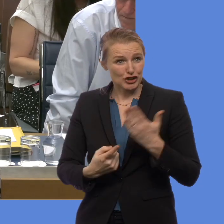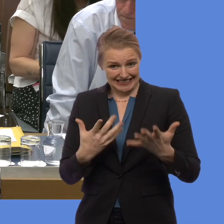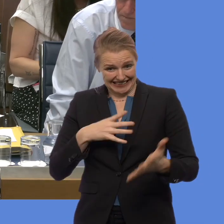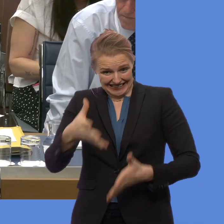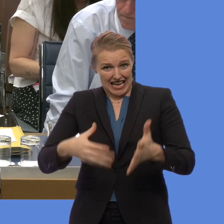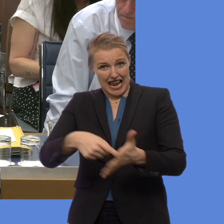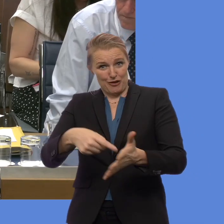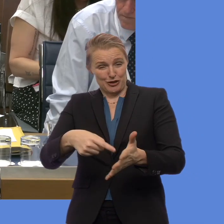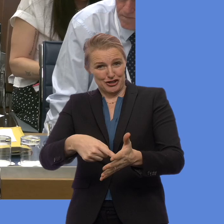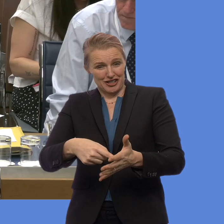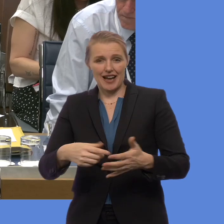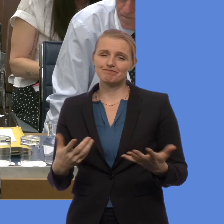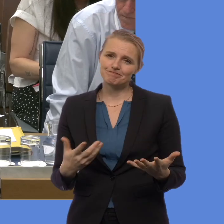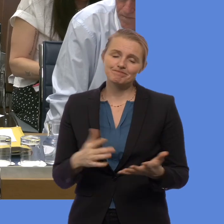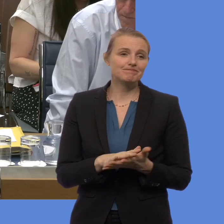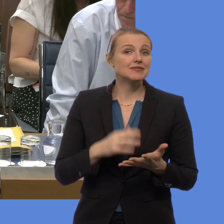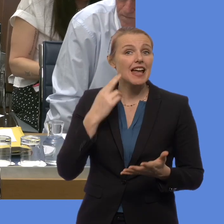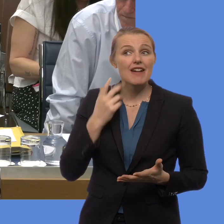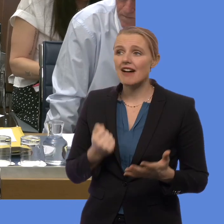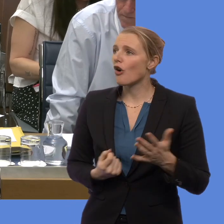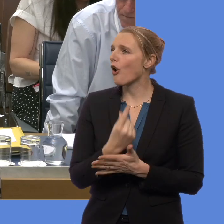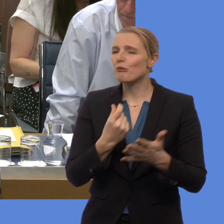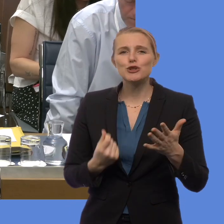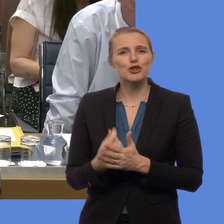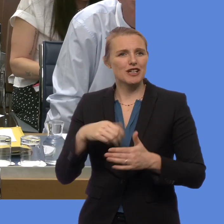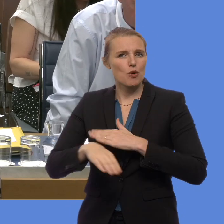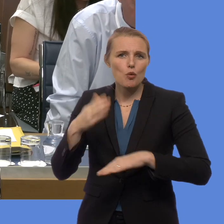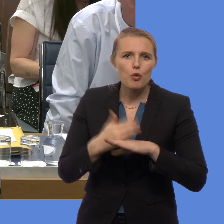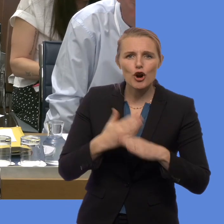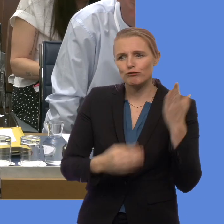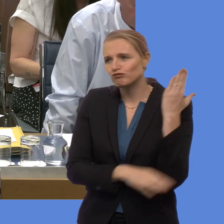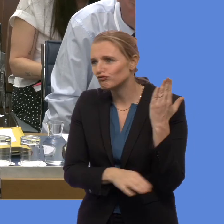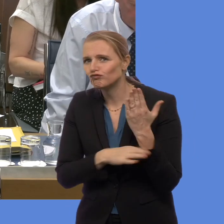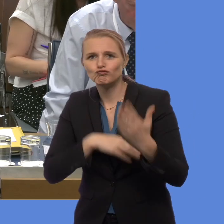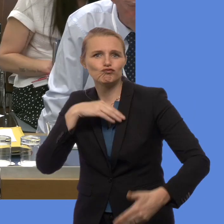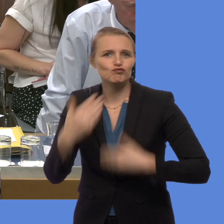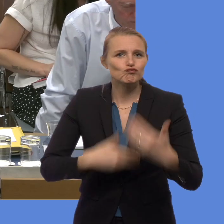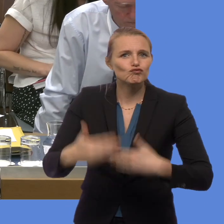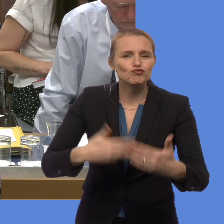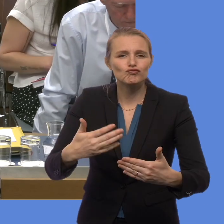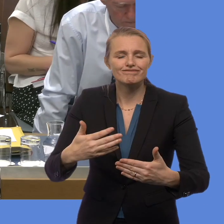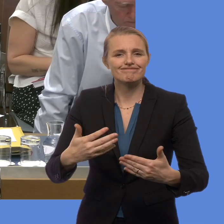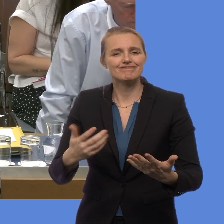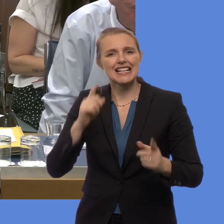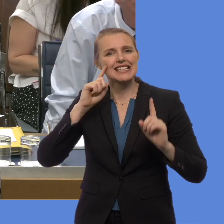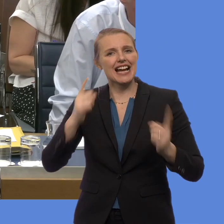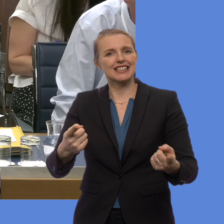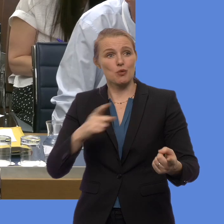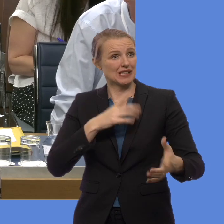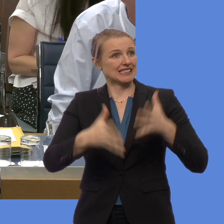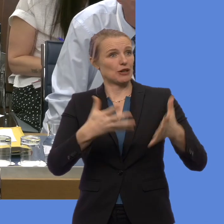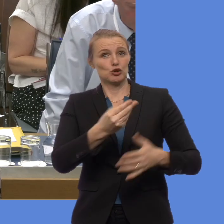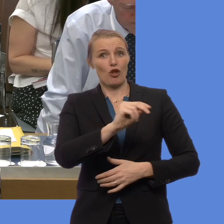can result in limited opportunities in the workforce and hinder their overall social integration. In summary, the